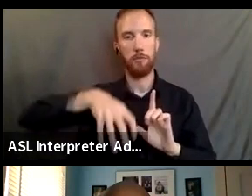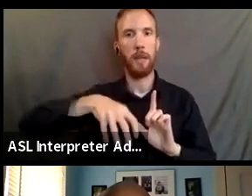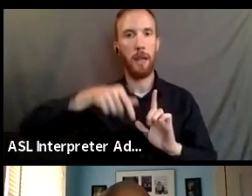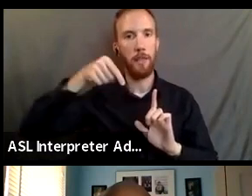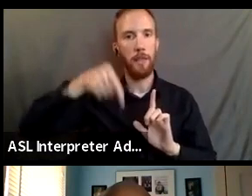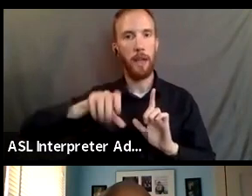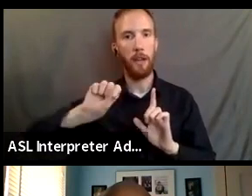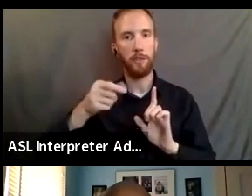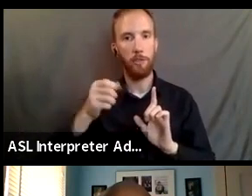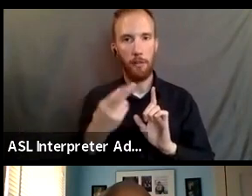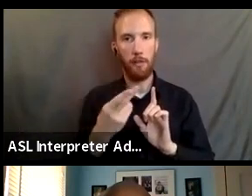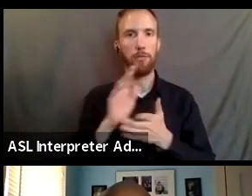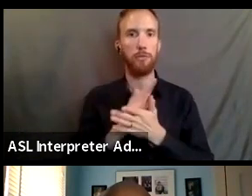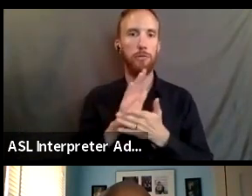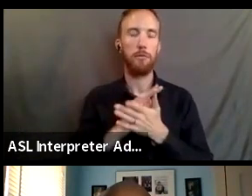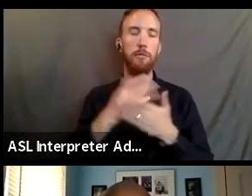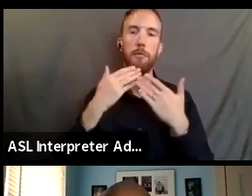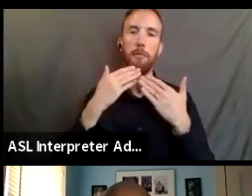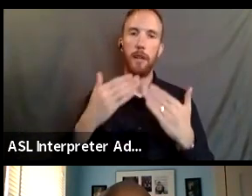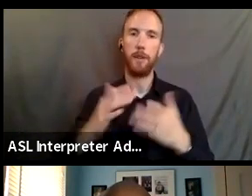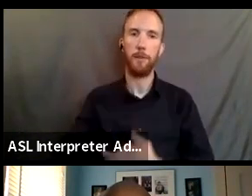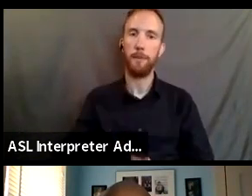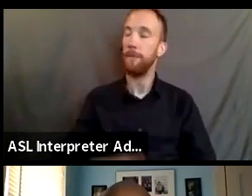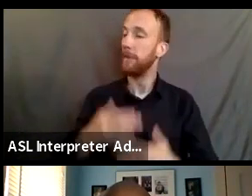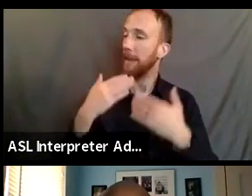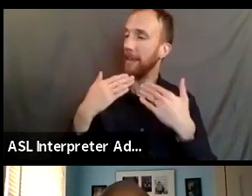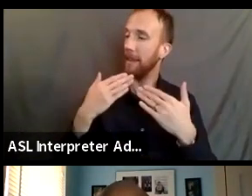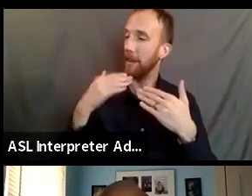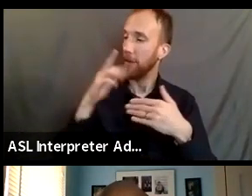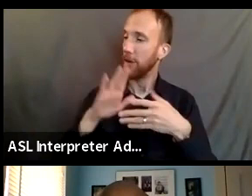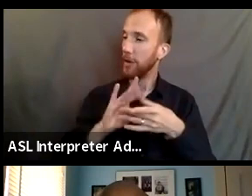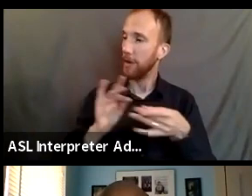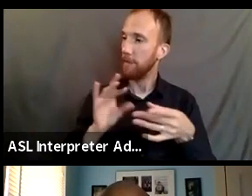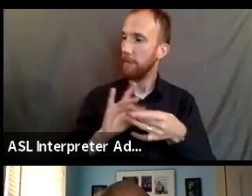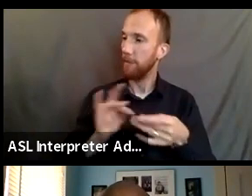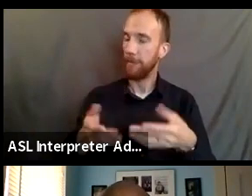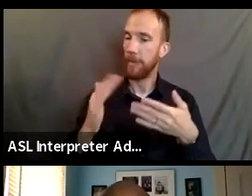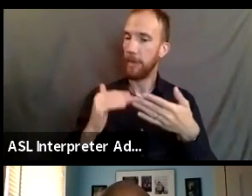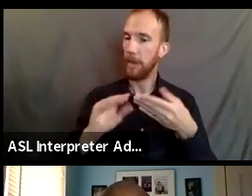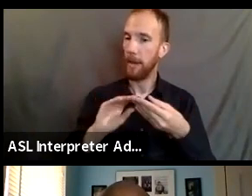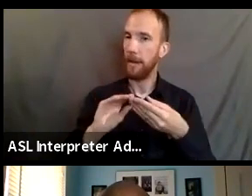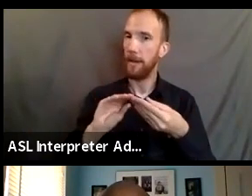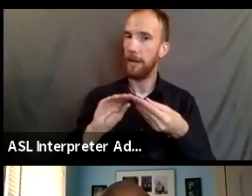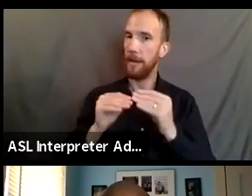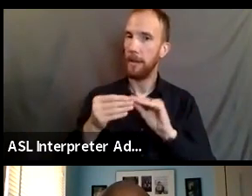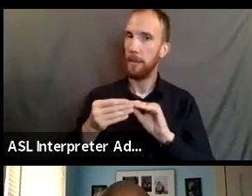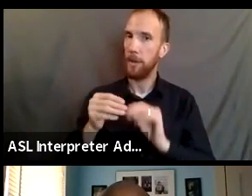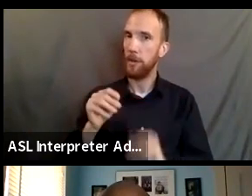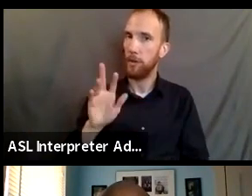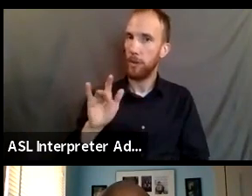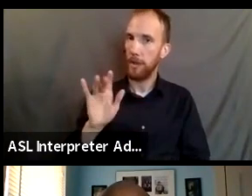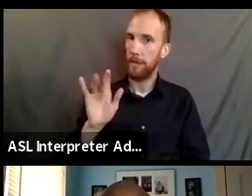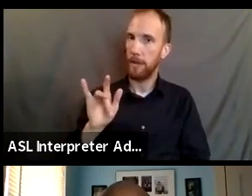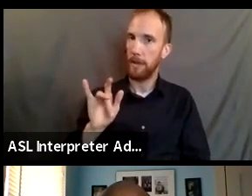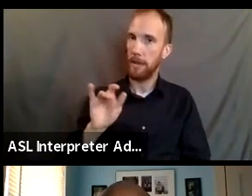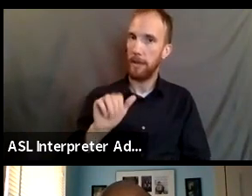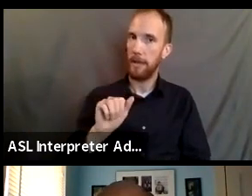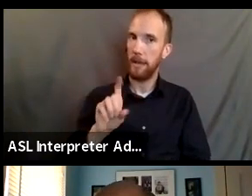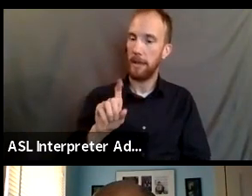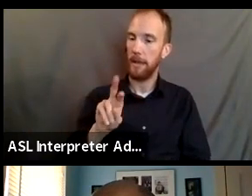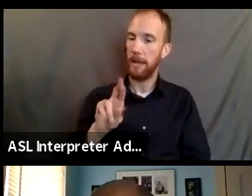you thank you miss court thank you for your comments and the next speaker mr president speaker 25 please adrianna